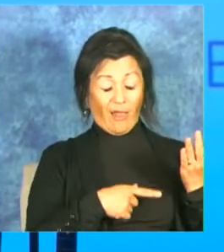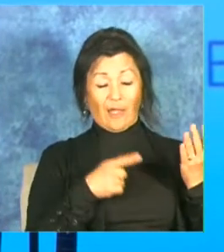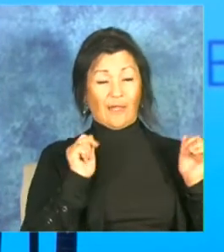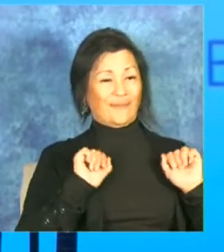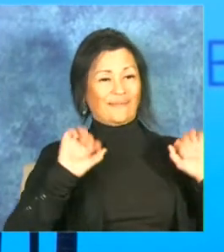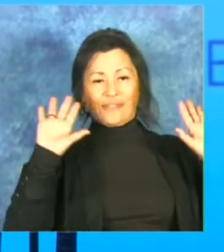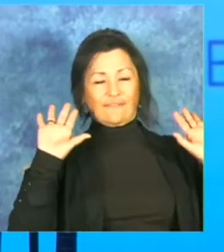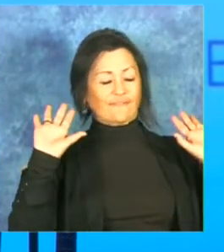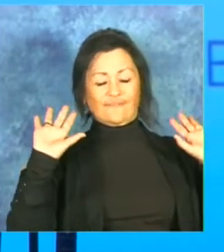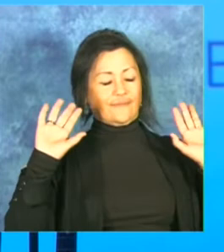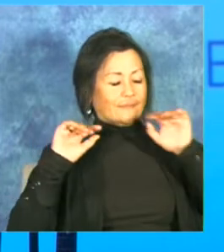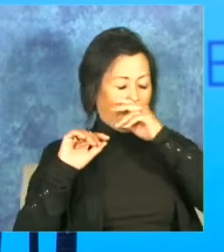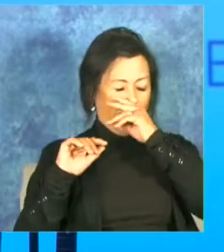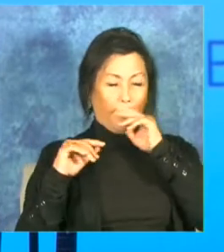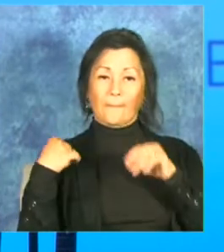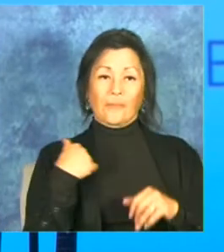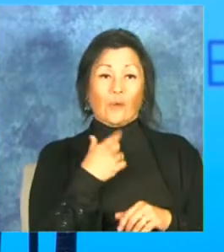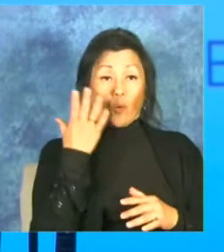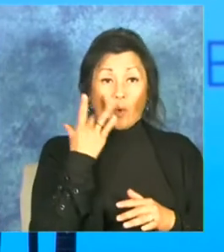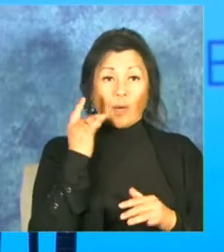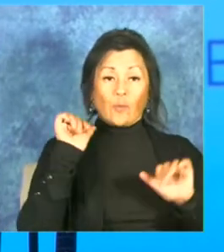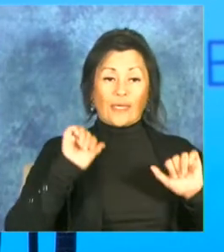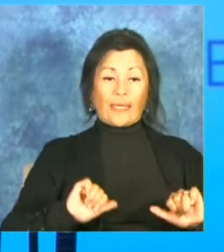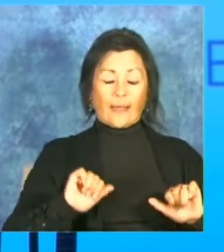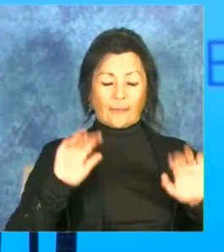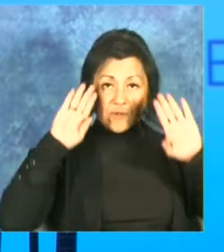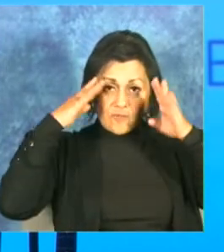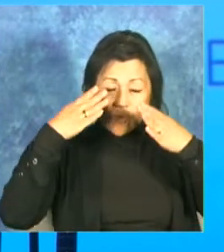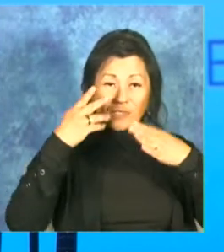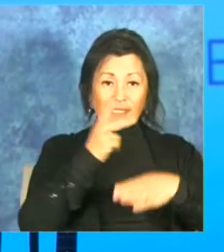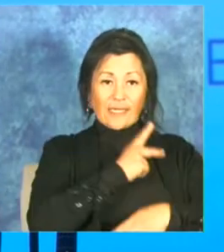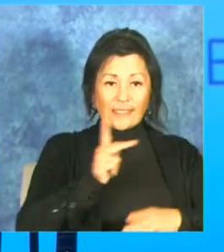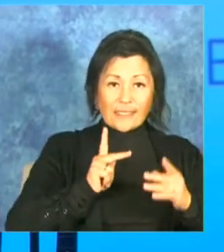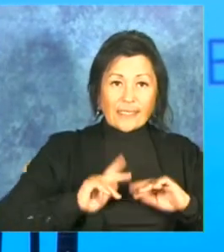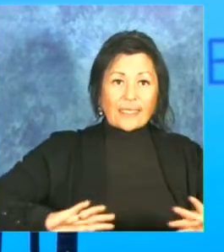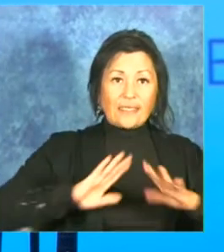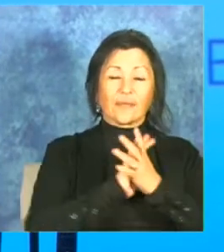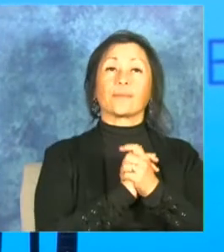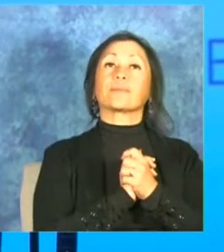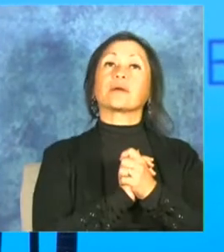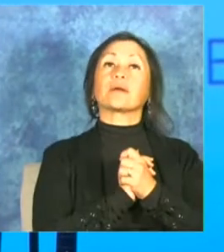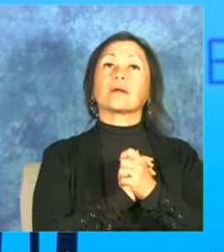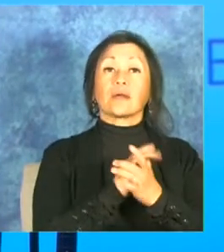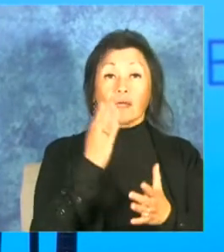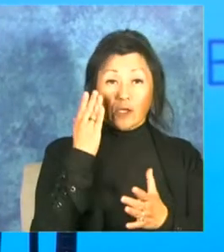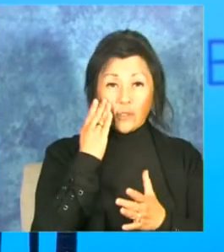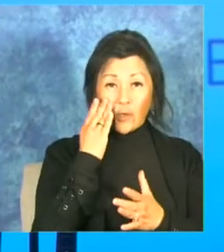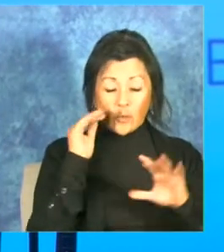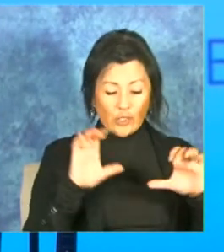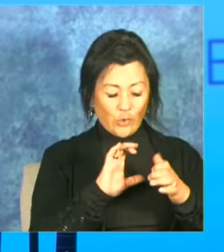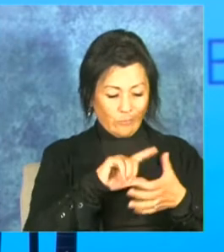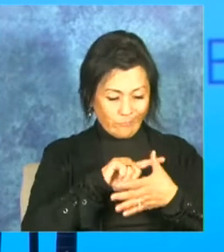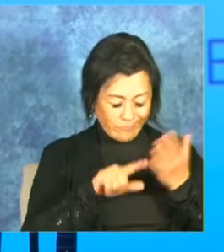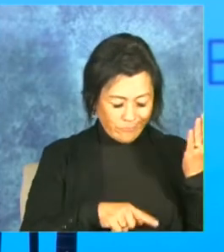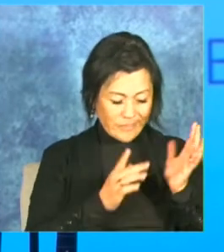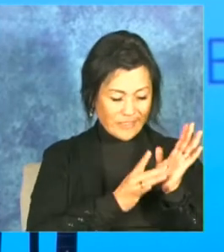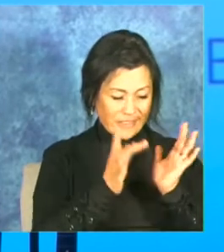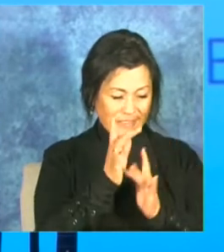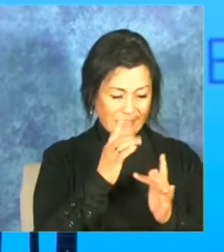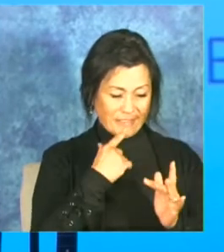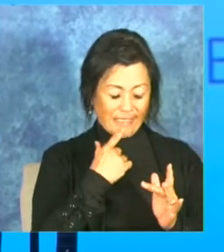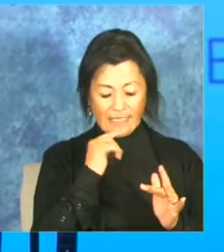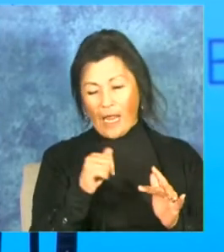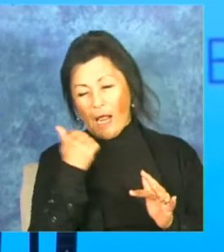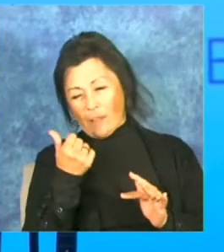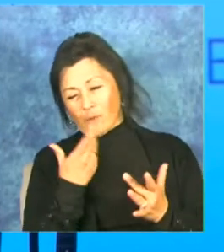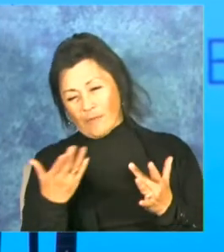we deny that we might be kingdom focused. And you note that when we do these things, Jesus said all these other